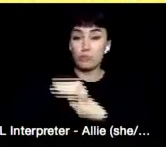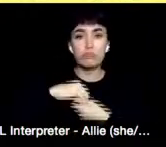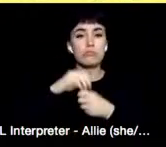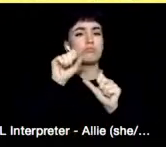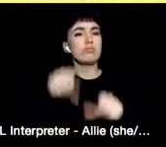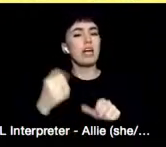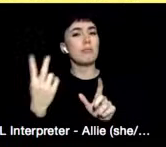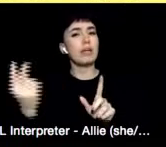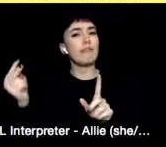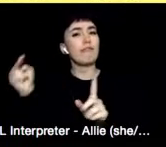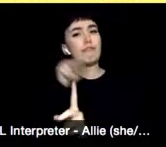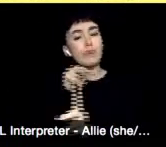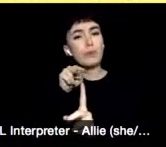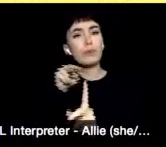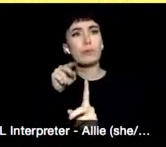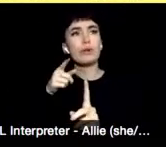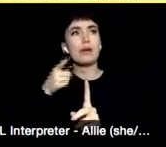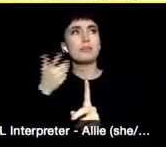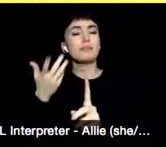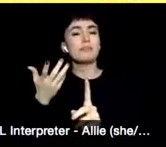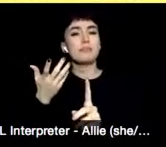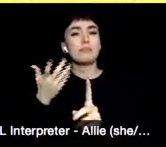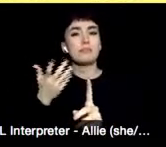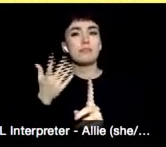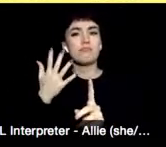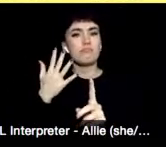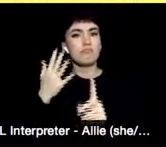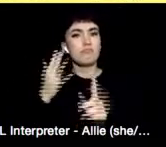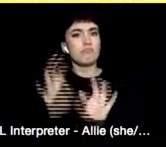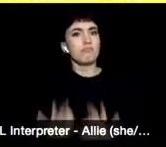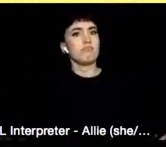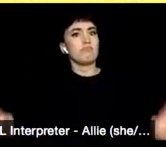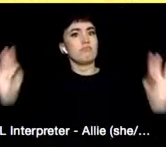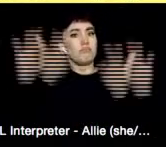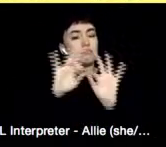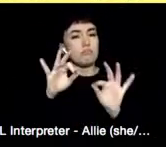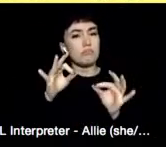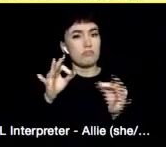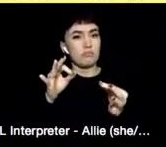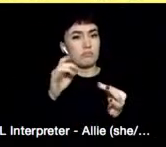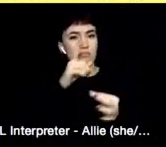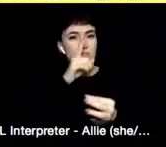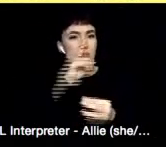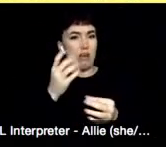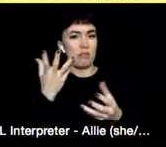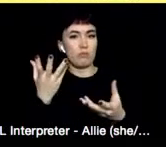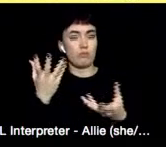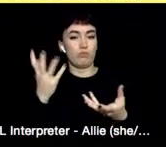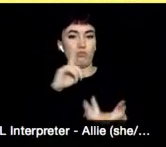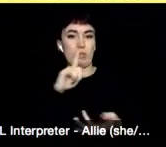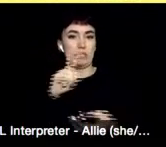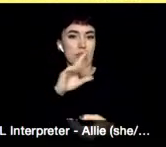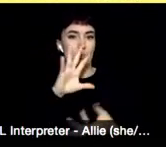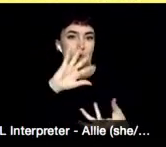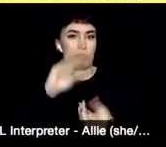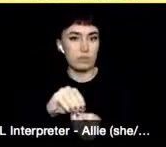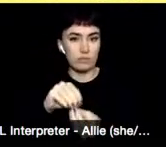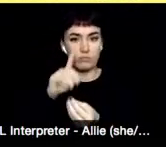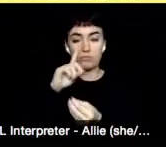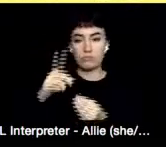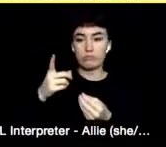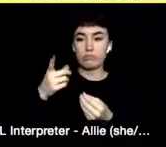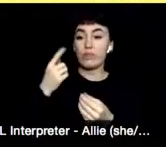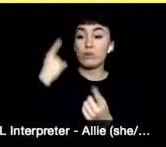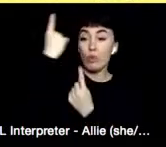viewed mostly as being fundamentally qualitative in nature. The world of ideas, thoughts, feelings, perspectives,